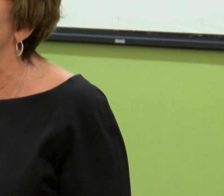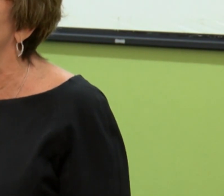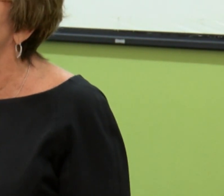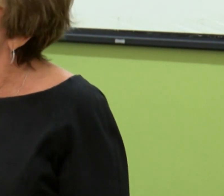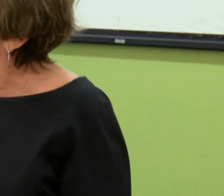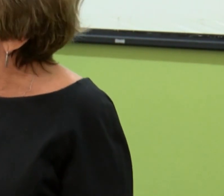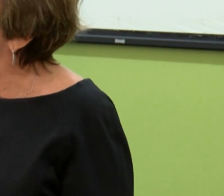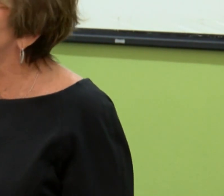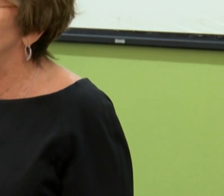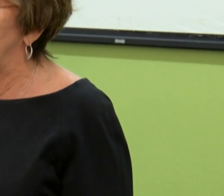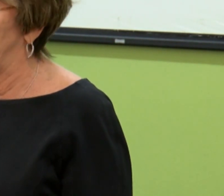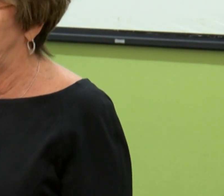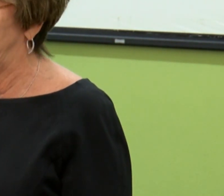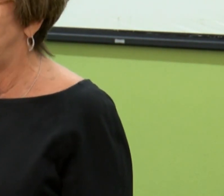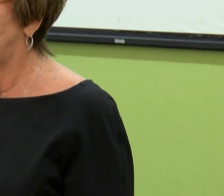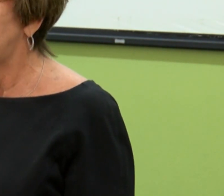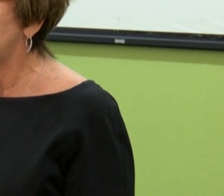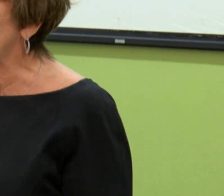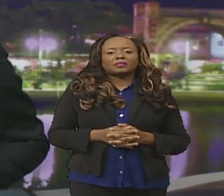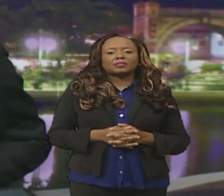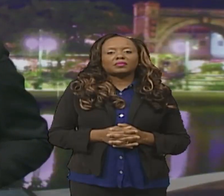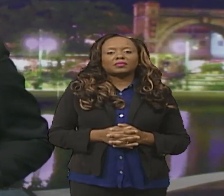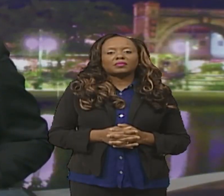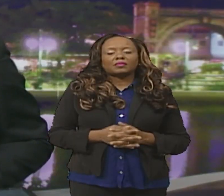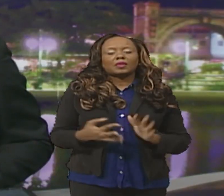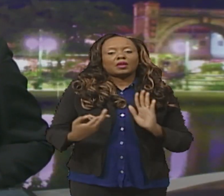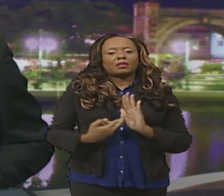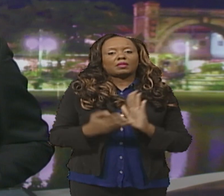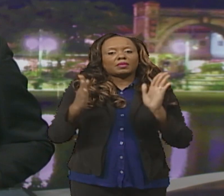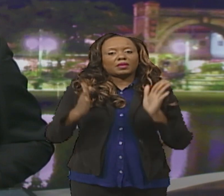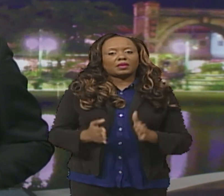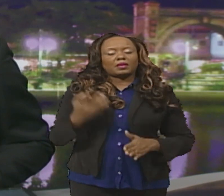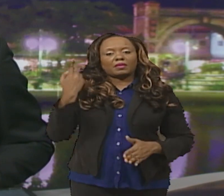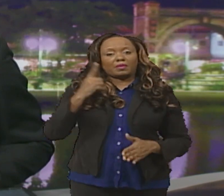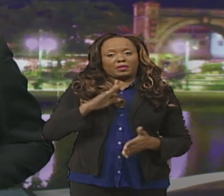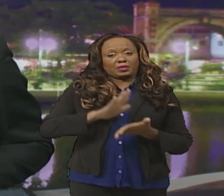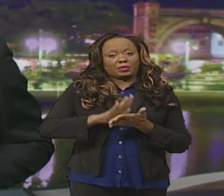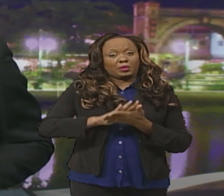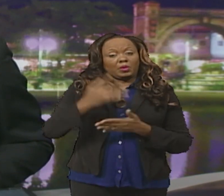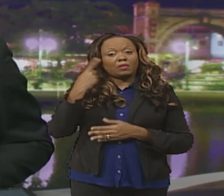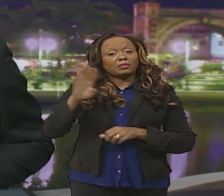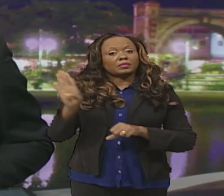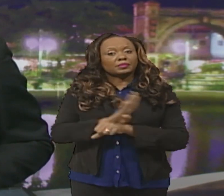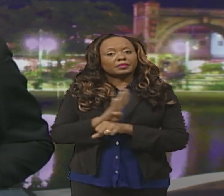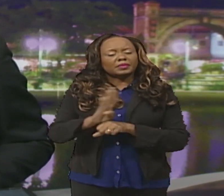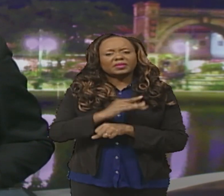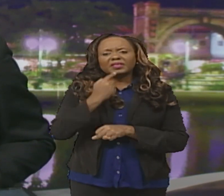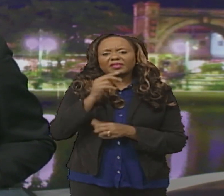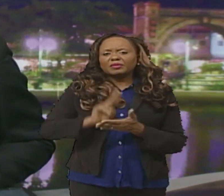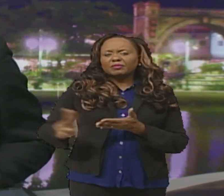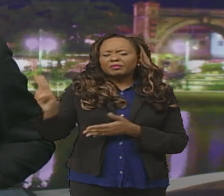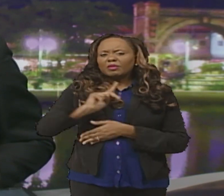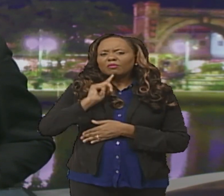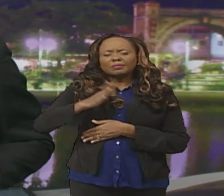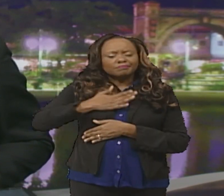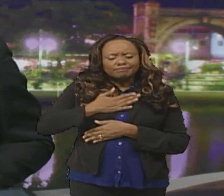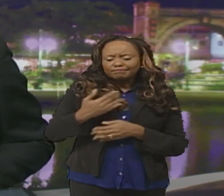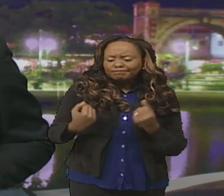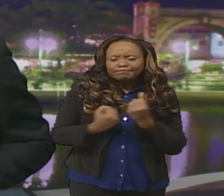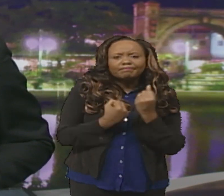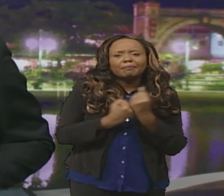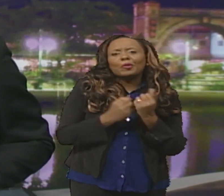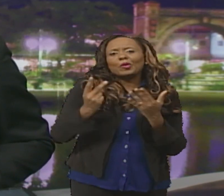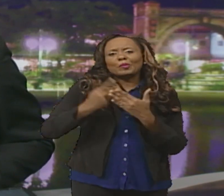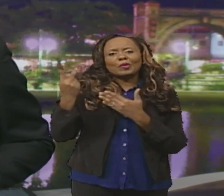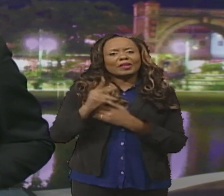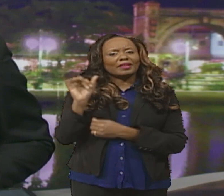next time, you'll do better. Meantime, representative for the School of Business, Charlotte Thomas, says the university is happy